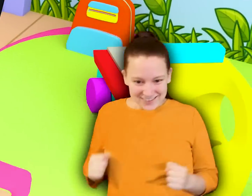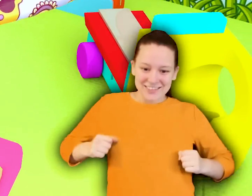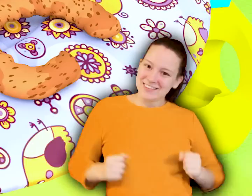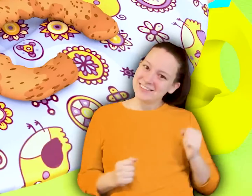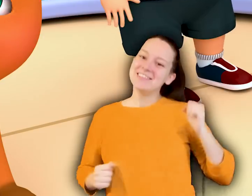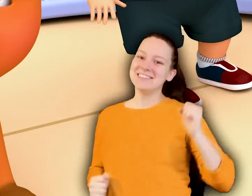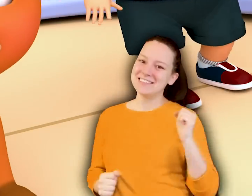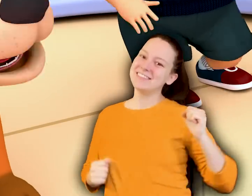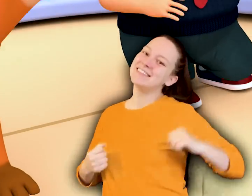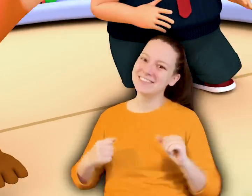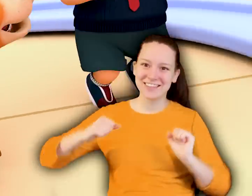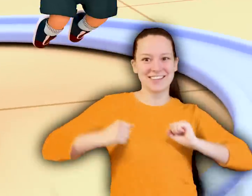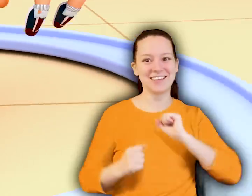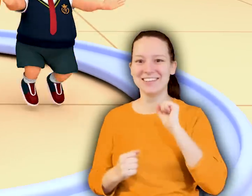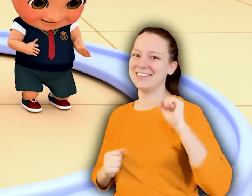name